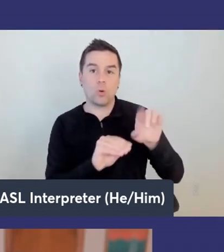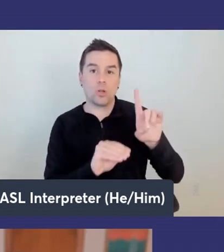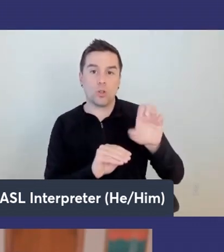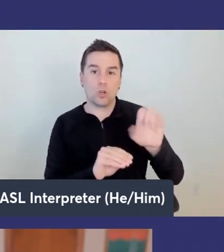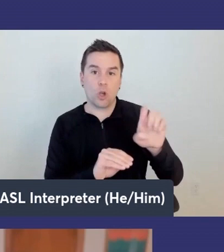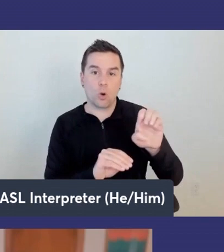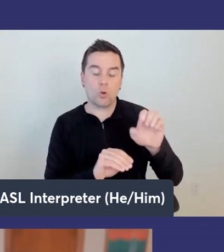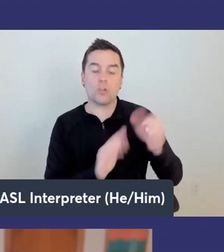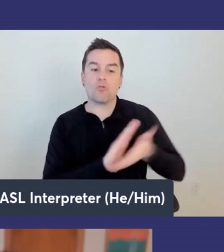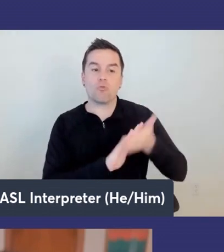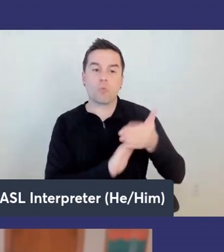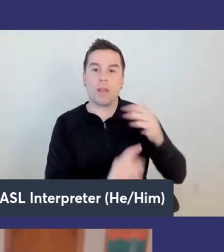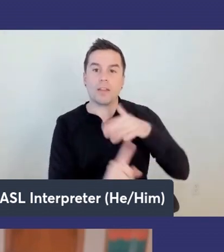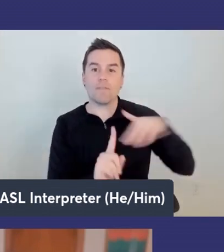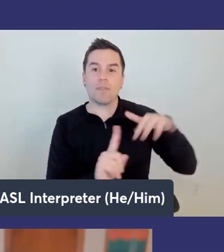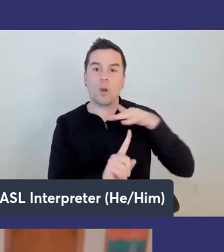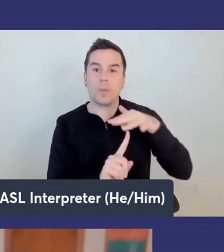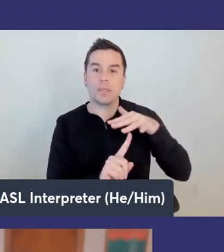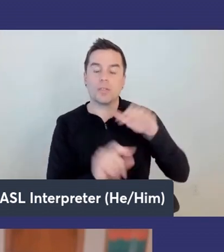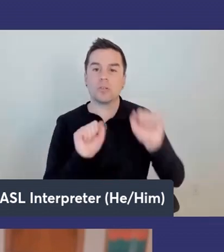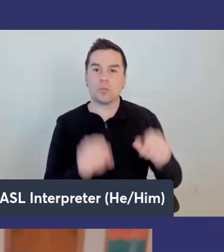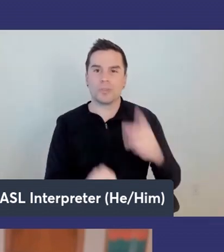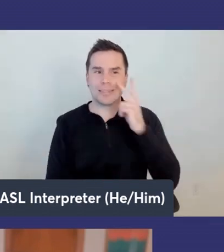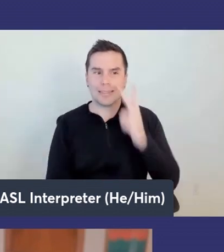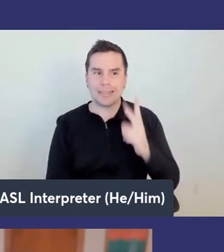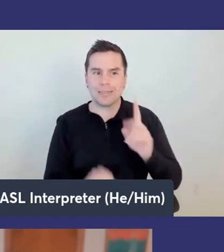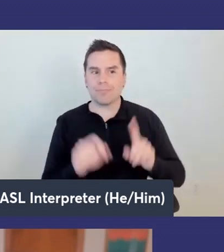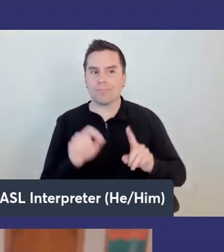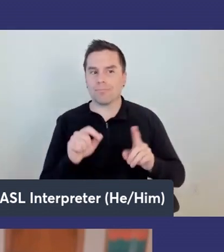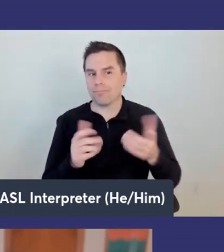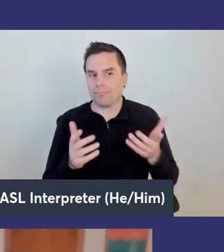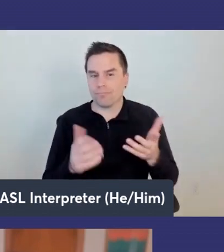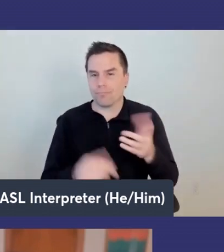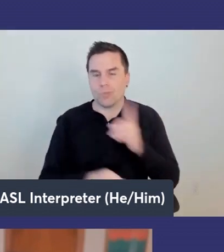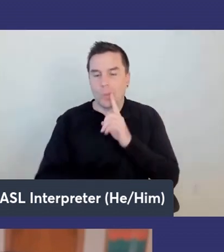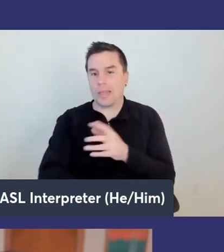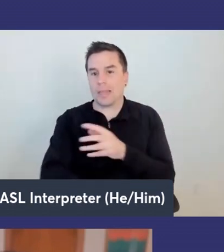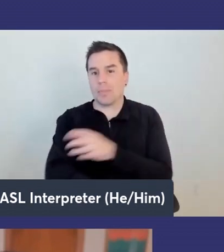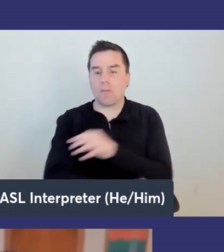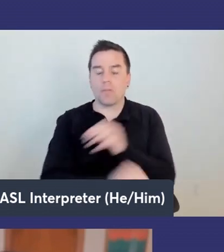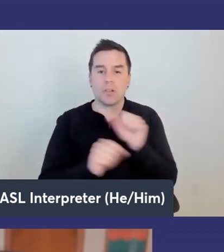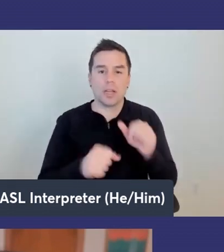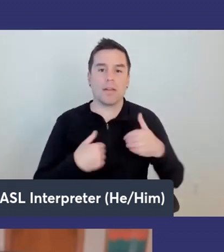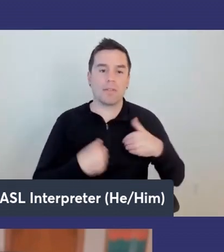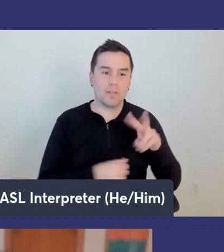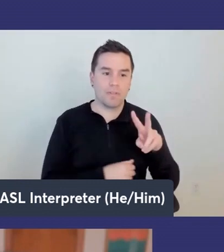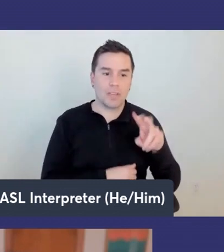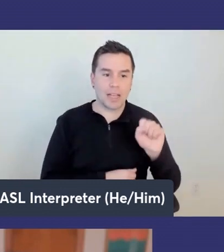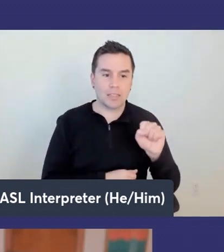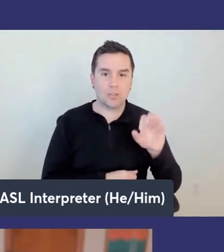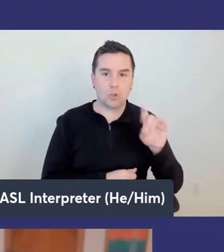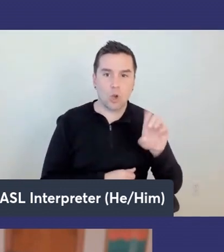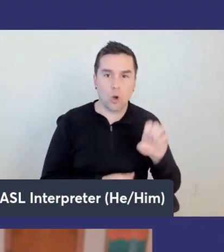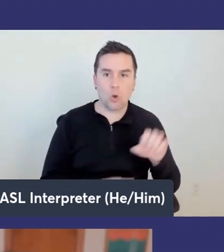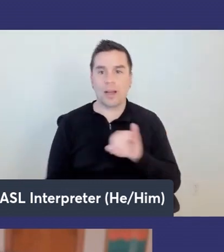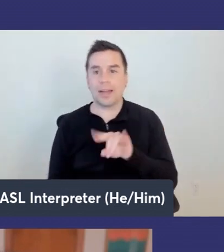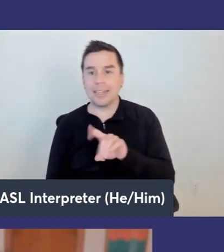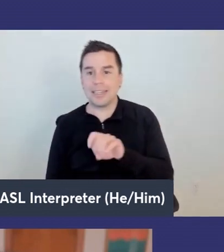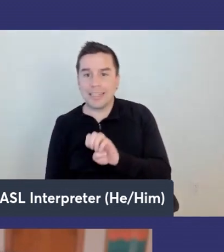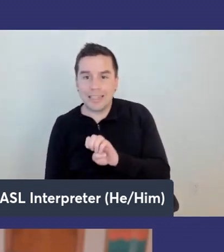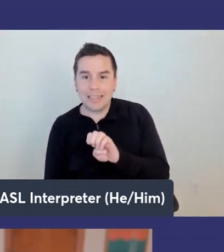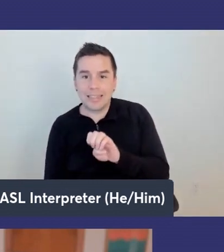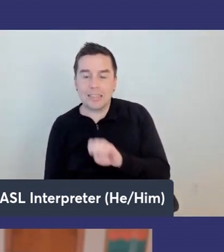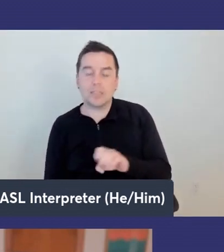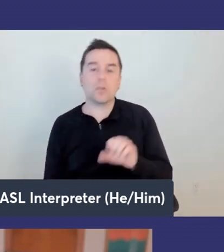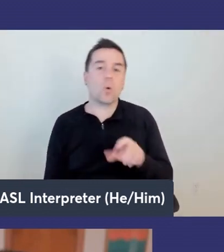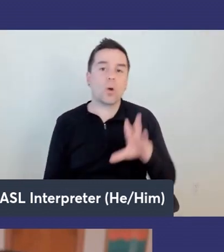that is you can launch it in JetBrains, you can launch it into VS Code, kind of your go-to IDEs, or into the browser if you're